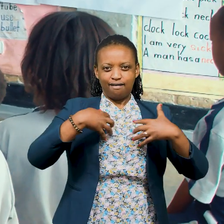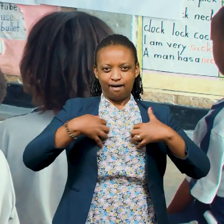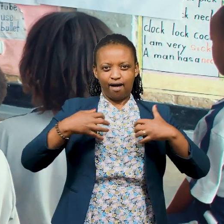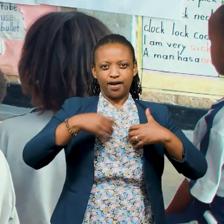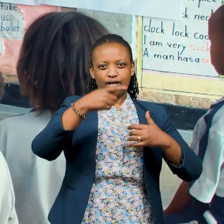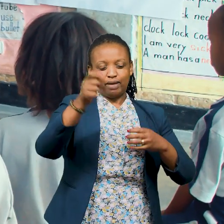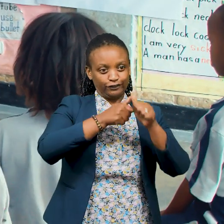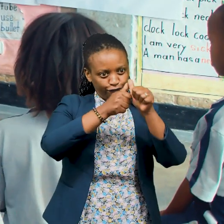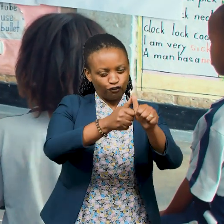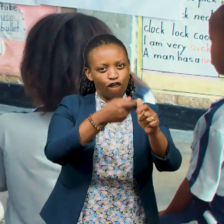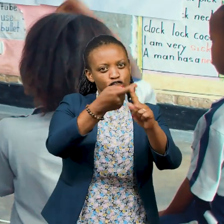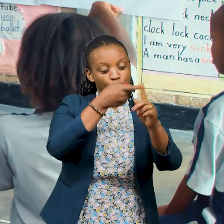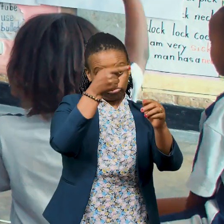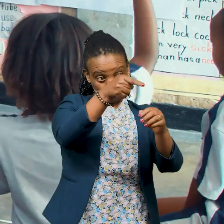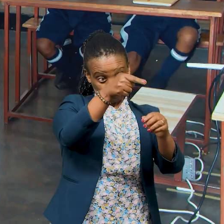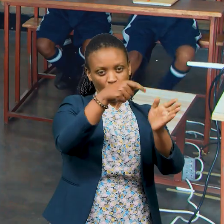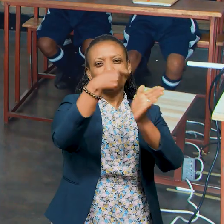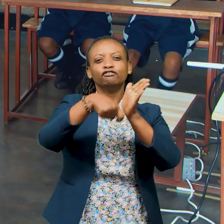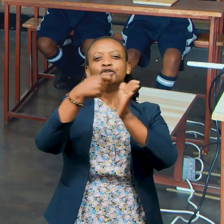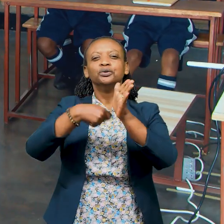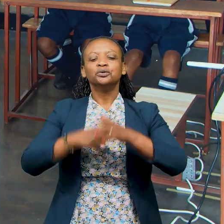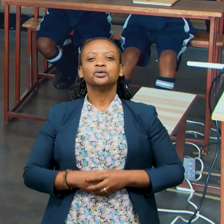followed from that video?